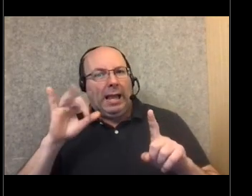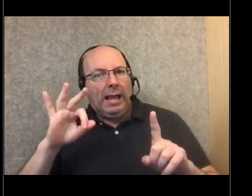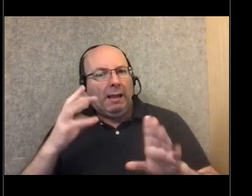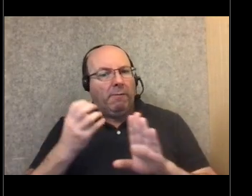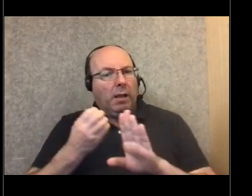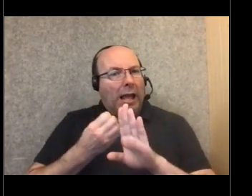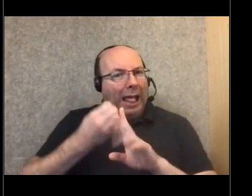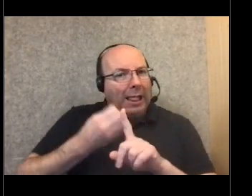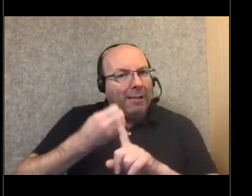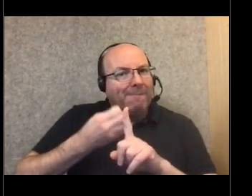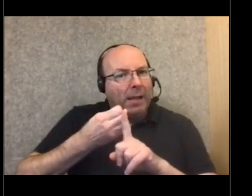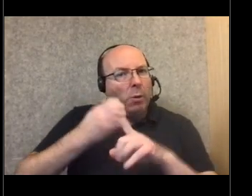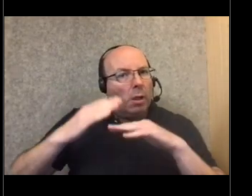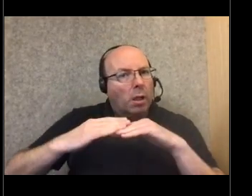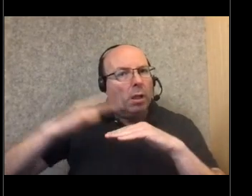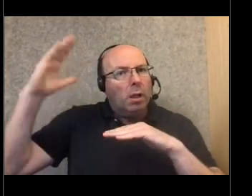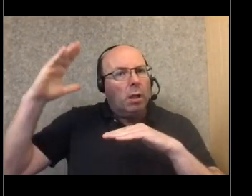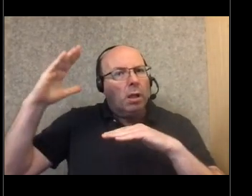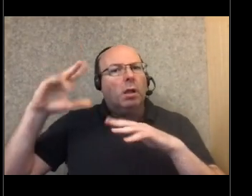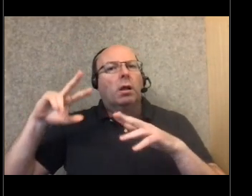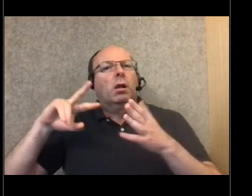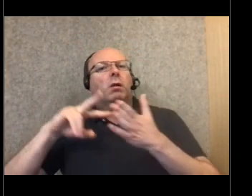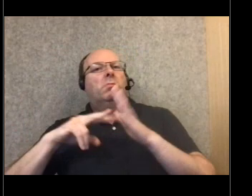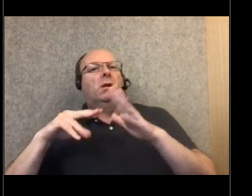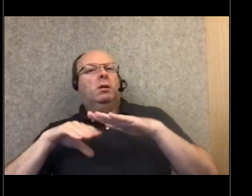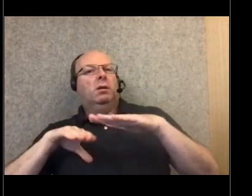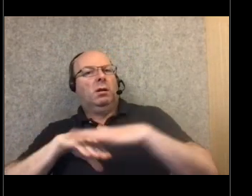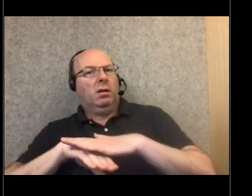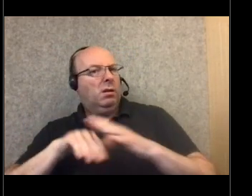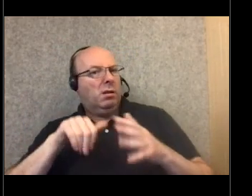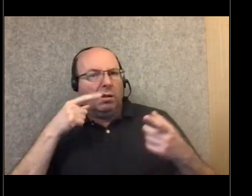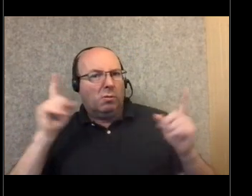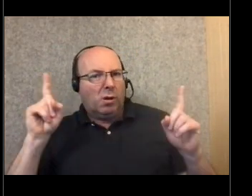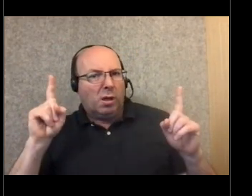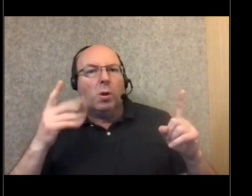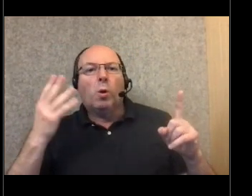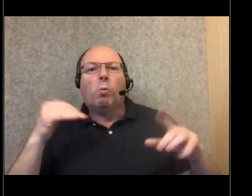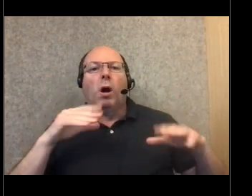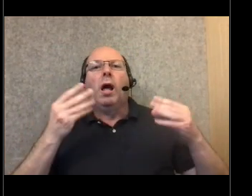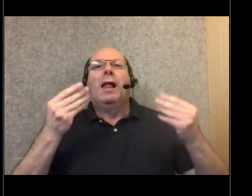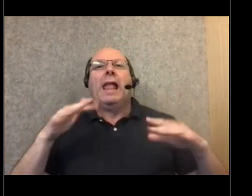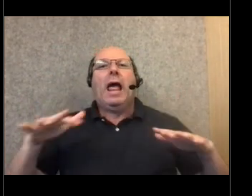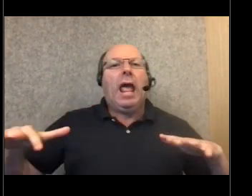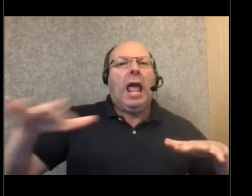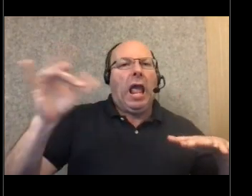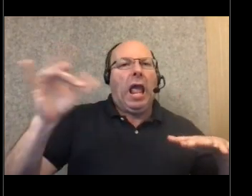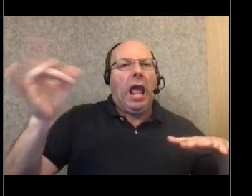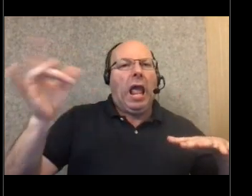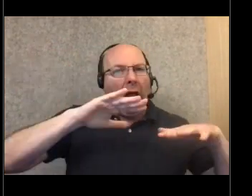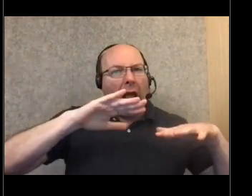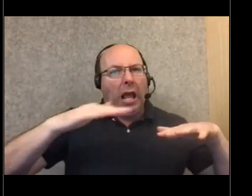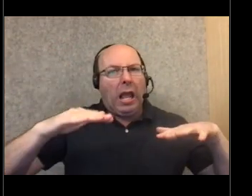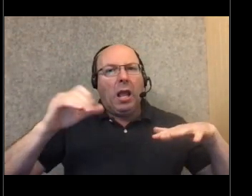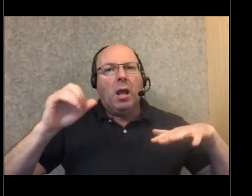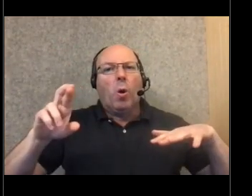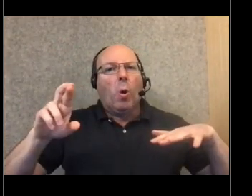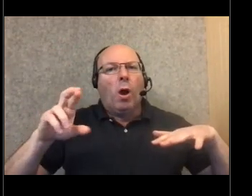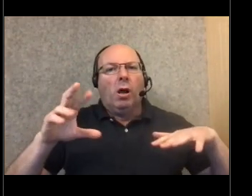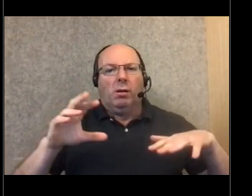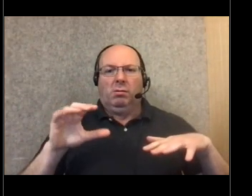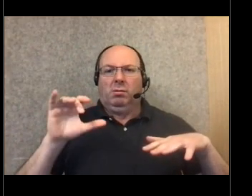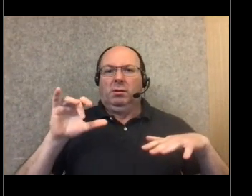is impractical because of extreme terrain or unusual